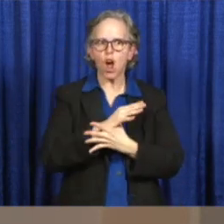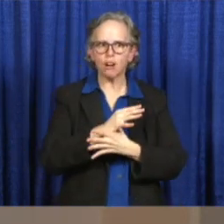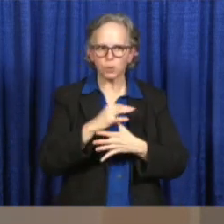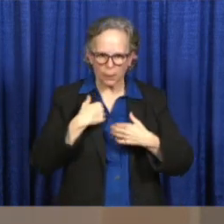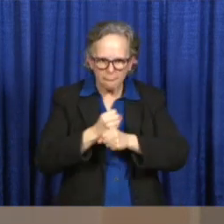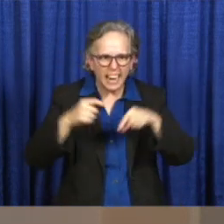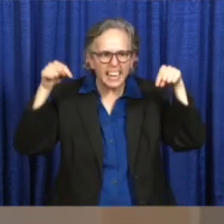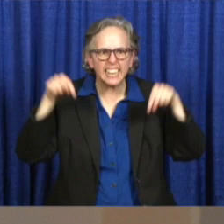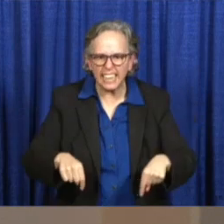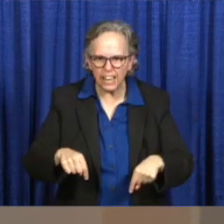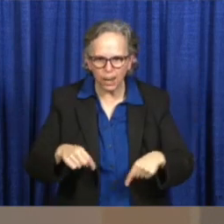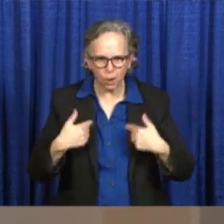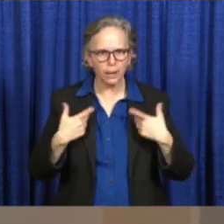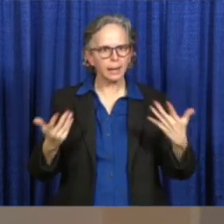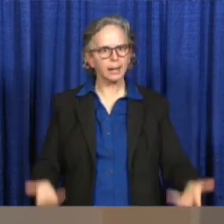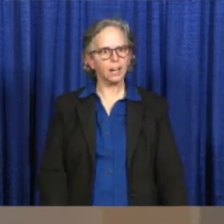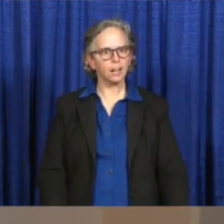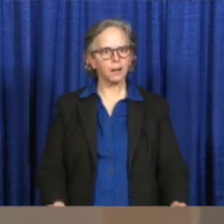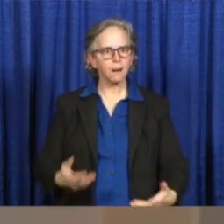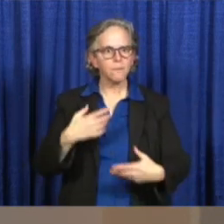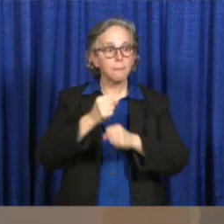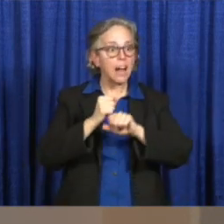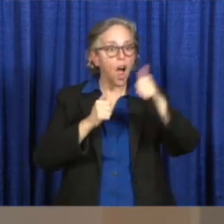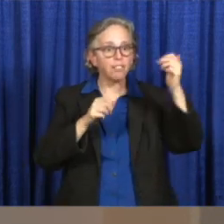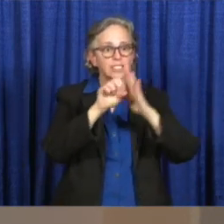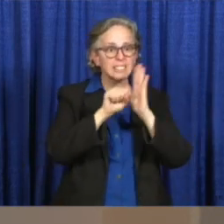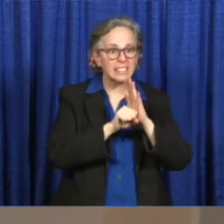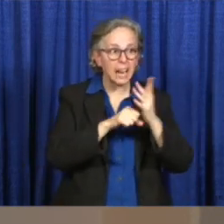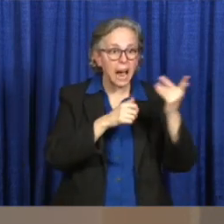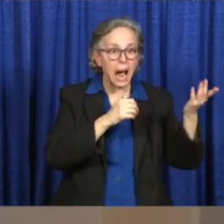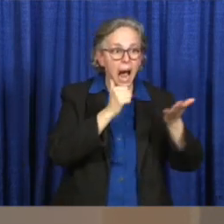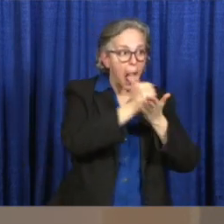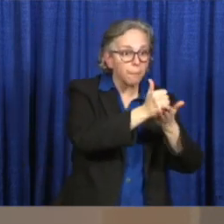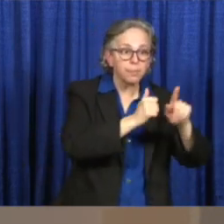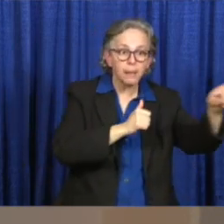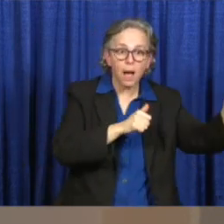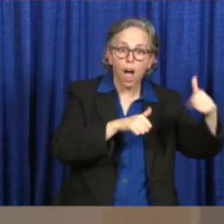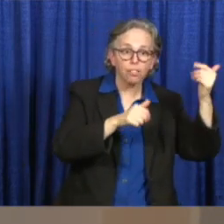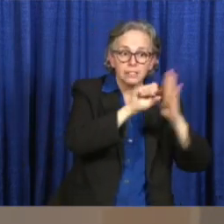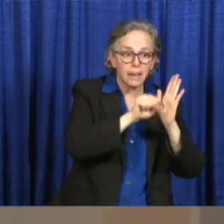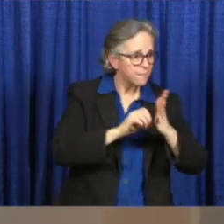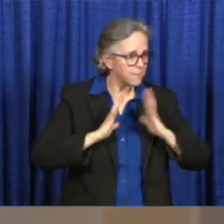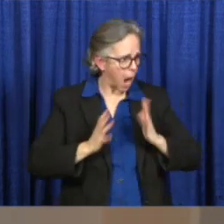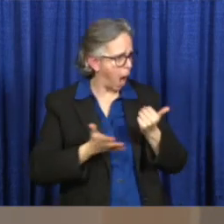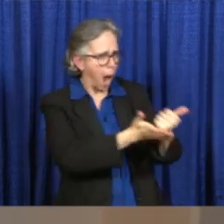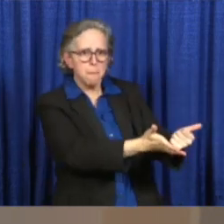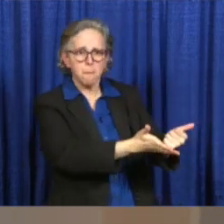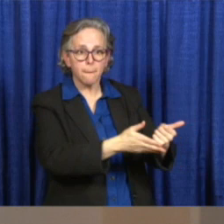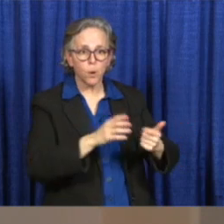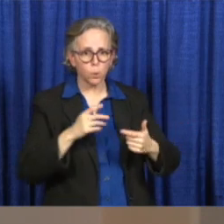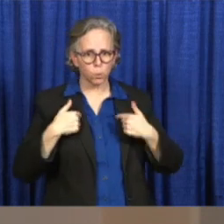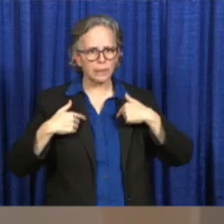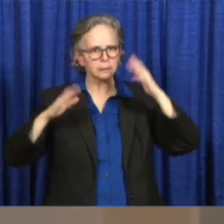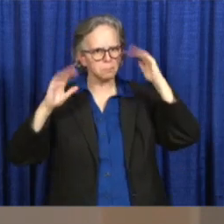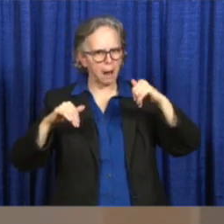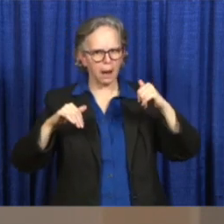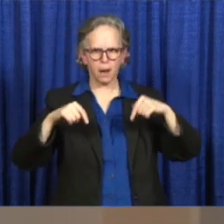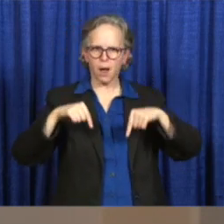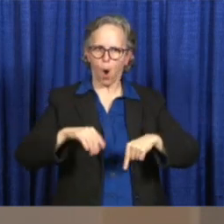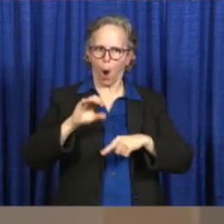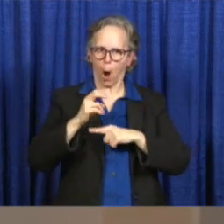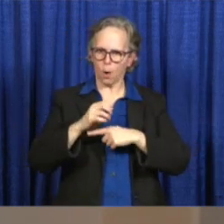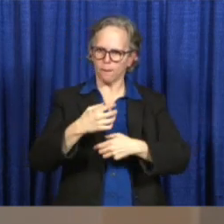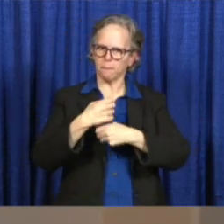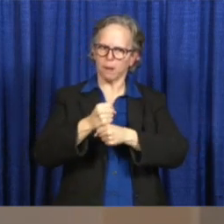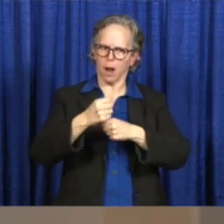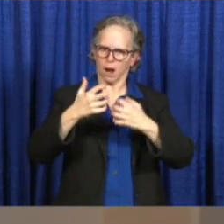state, they're just going to, that state is we would expect Ohio manufacturers to make Ohio a priority. If you're making it